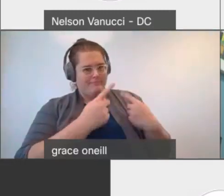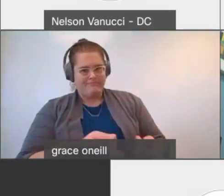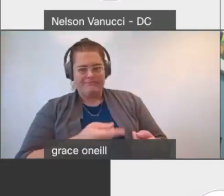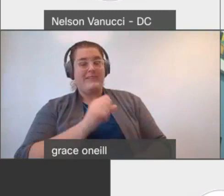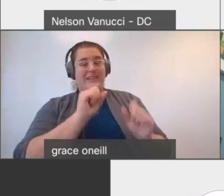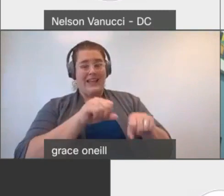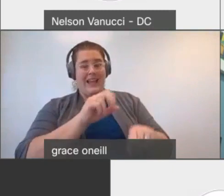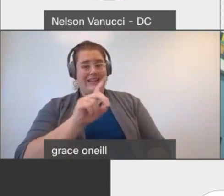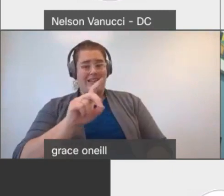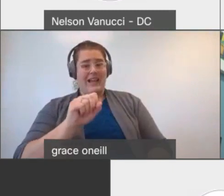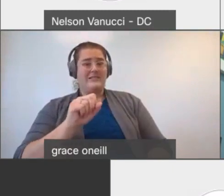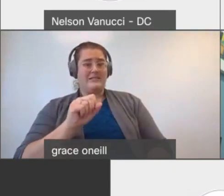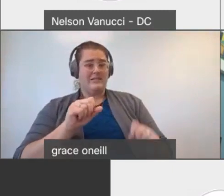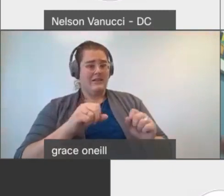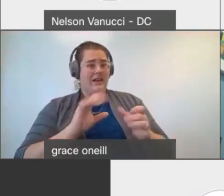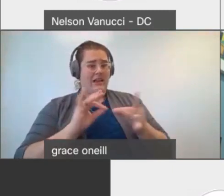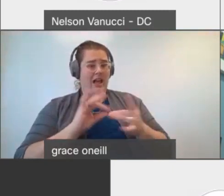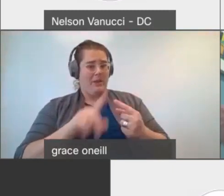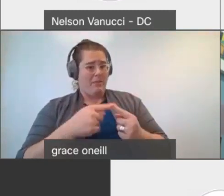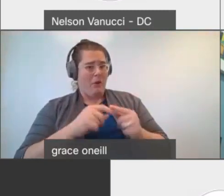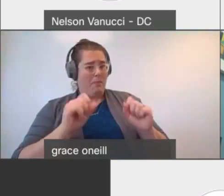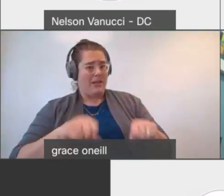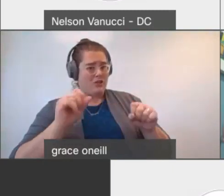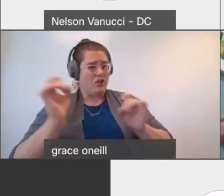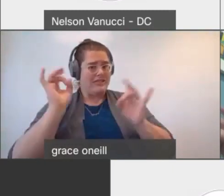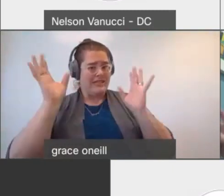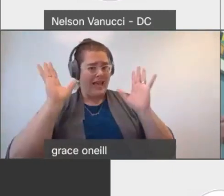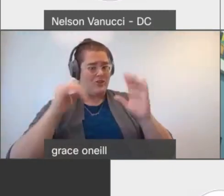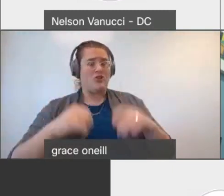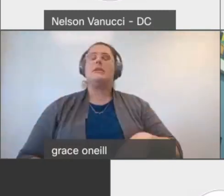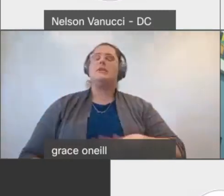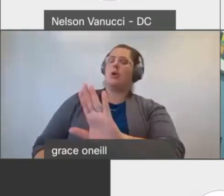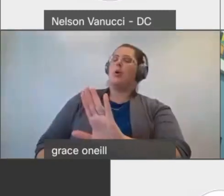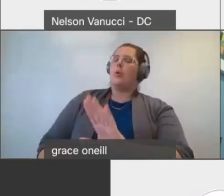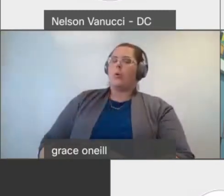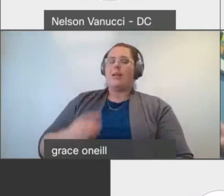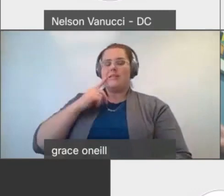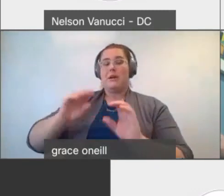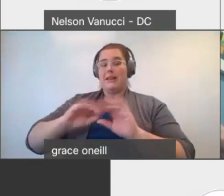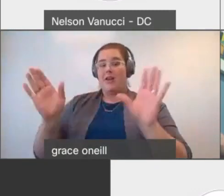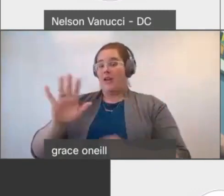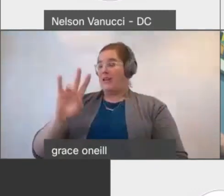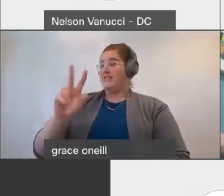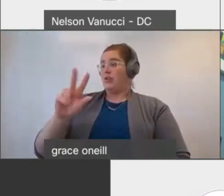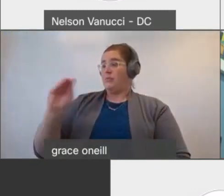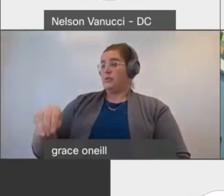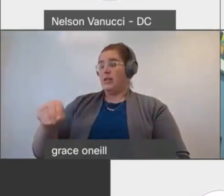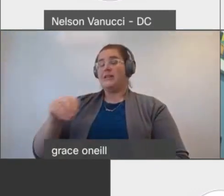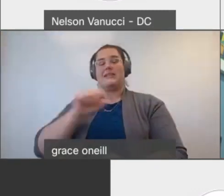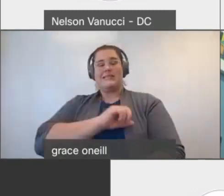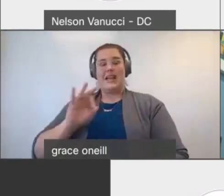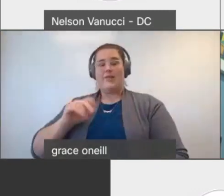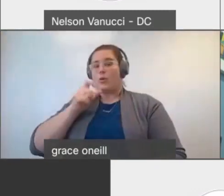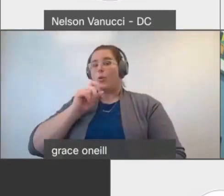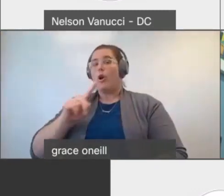potential disaster that's looming? First of all, just to clarify, 73% is staff who are fully vaccinated. So